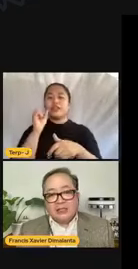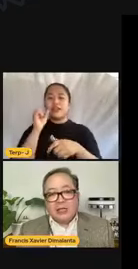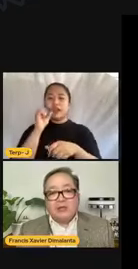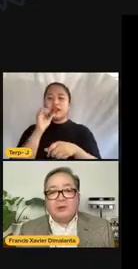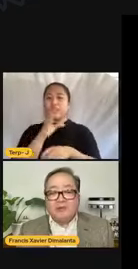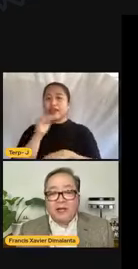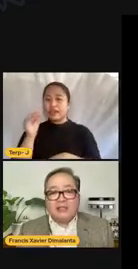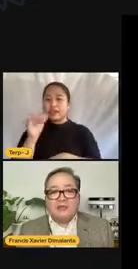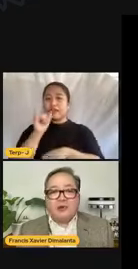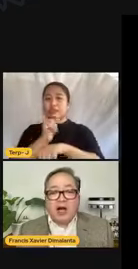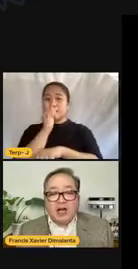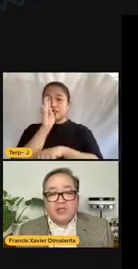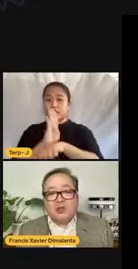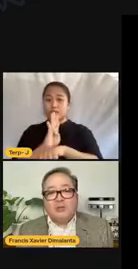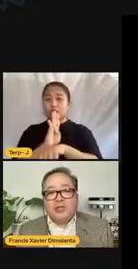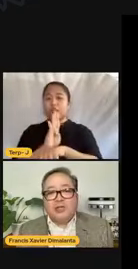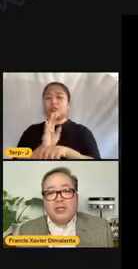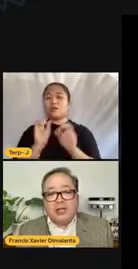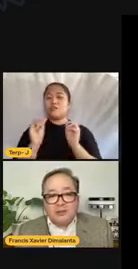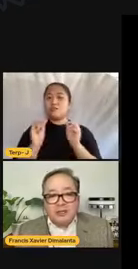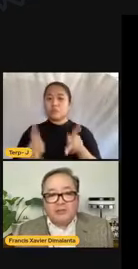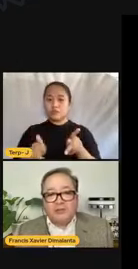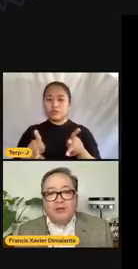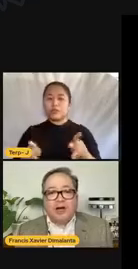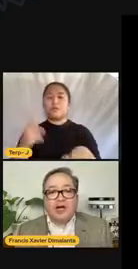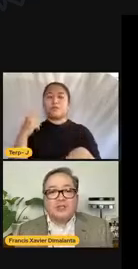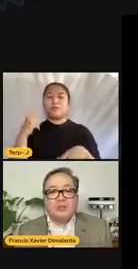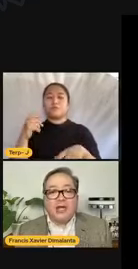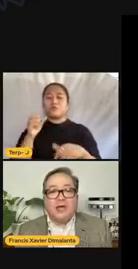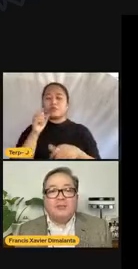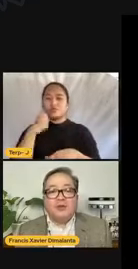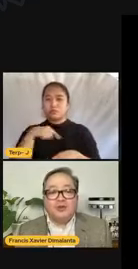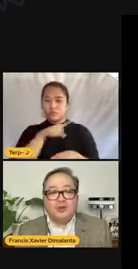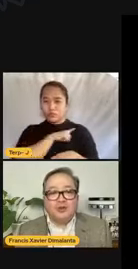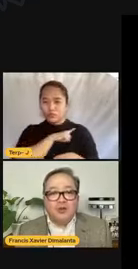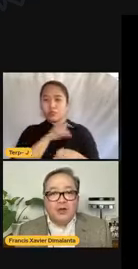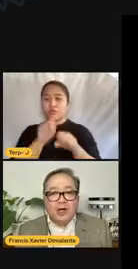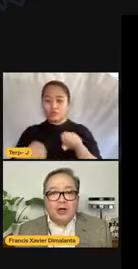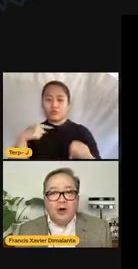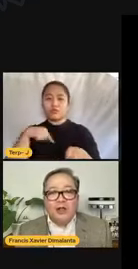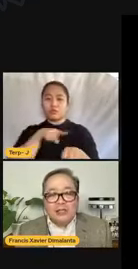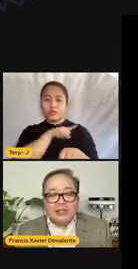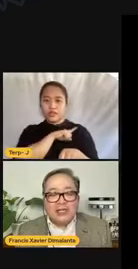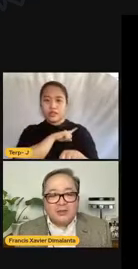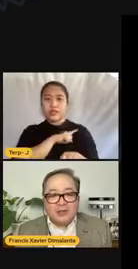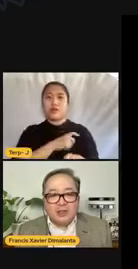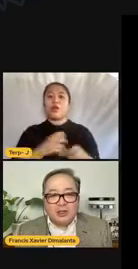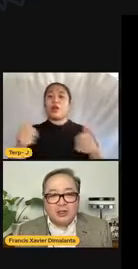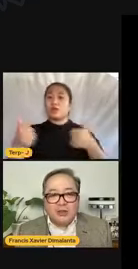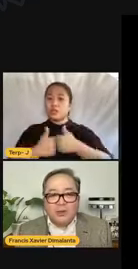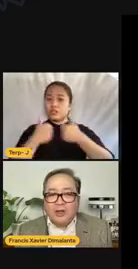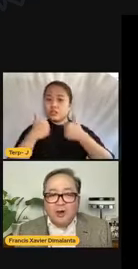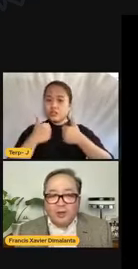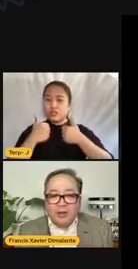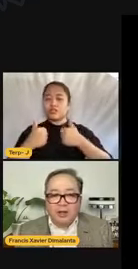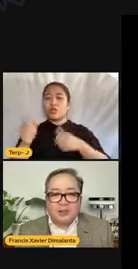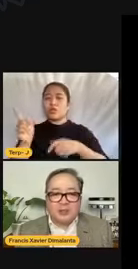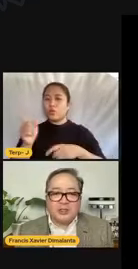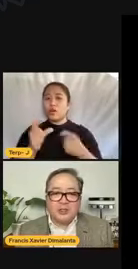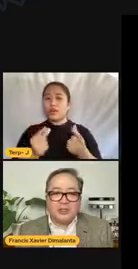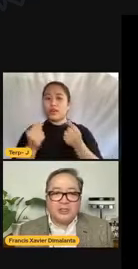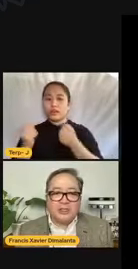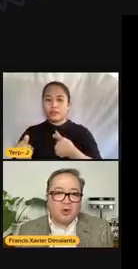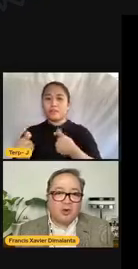challenge, next slide, remains for us to be inclusive, for us to be able to do all these things for children with or